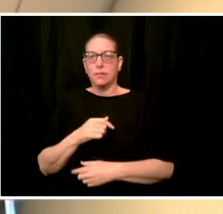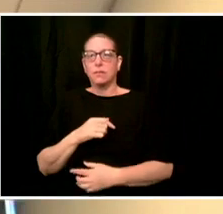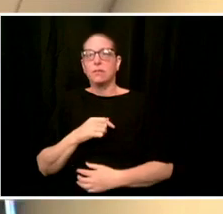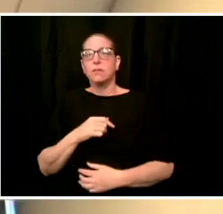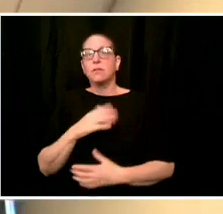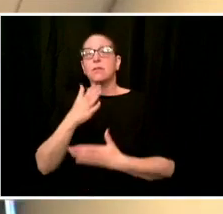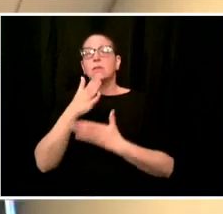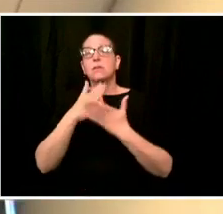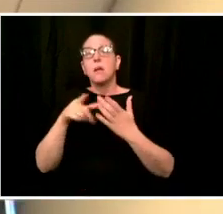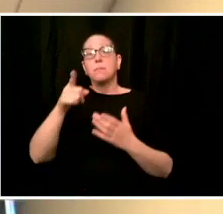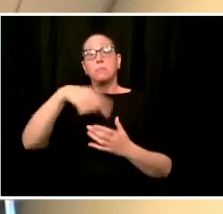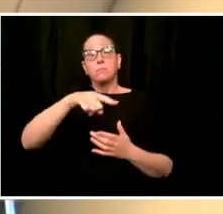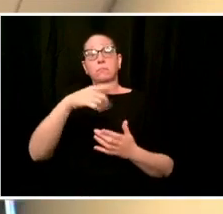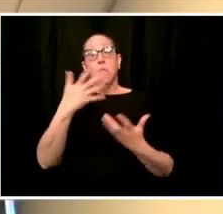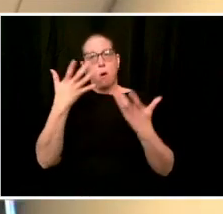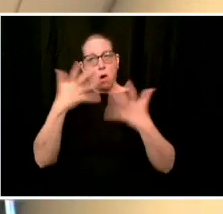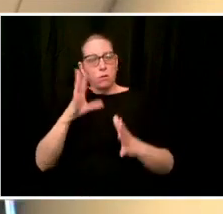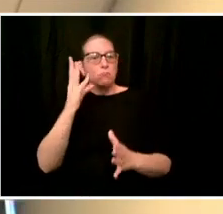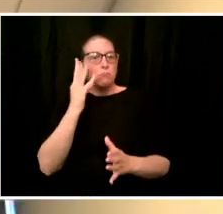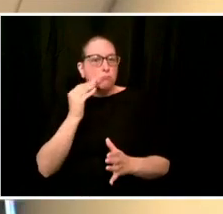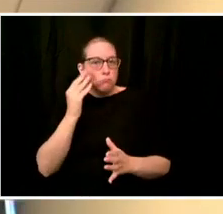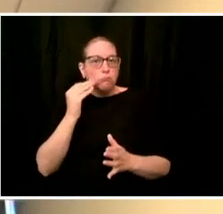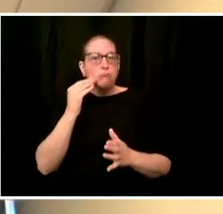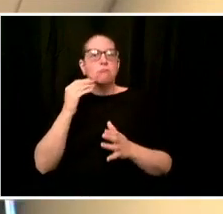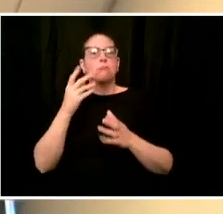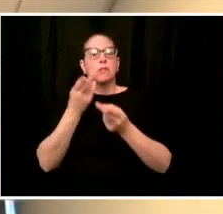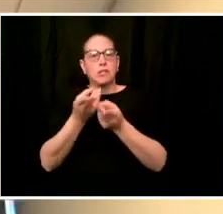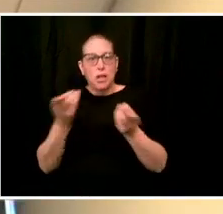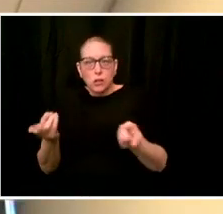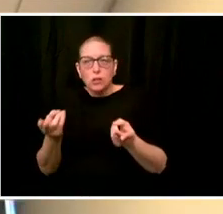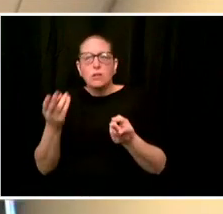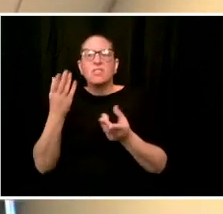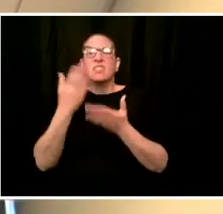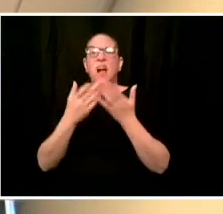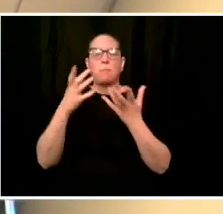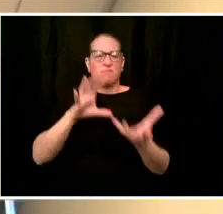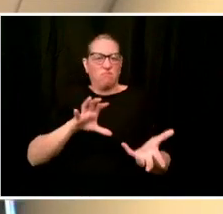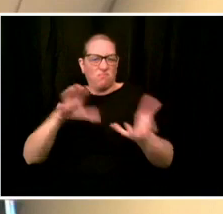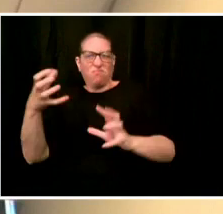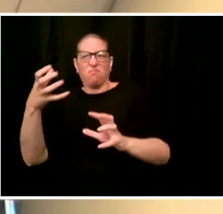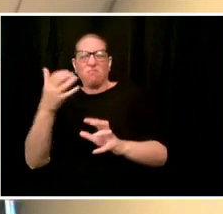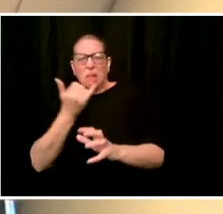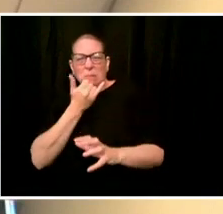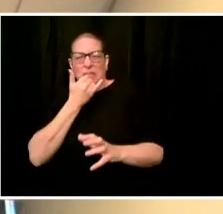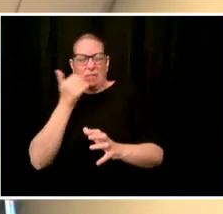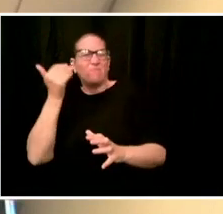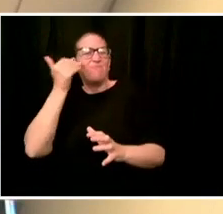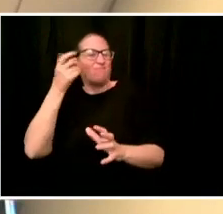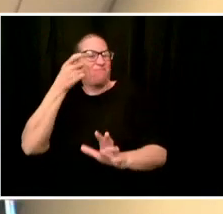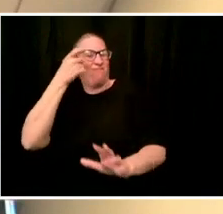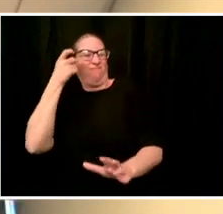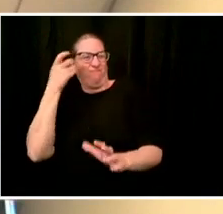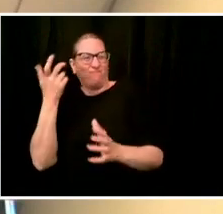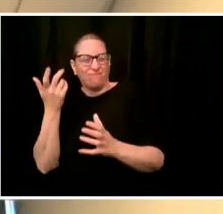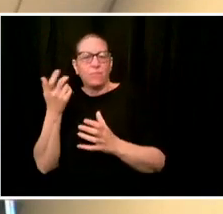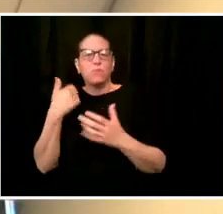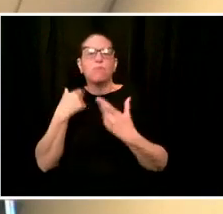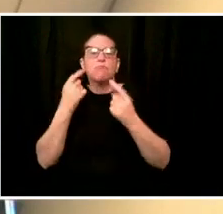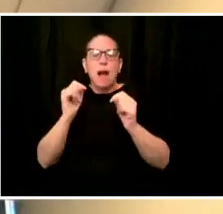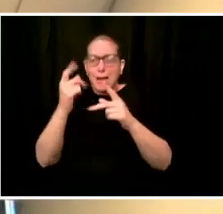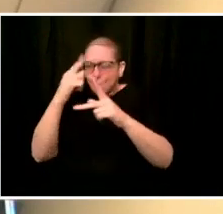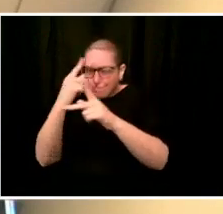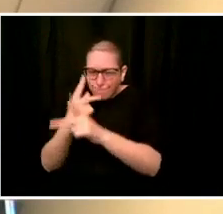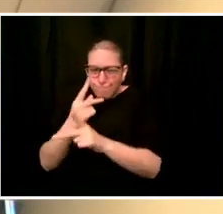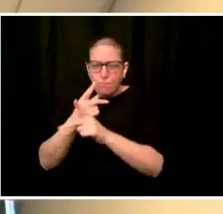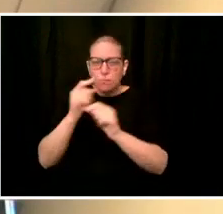went wrong. We're working with them to either get them back to that shelter or a different shelter. For some individuals that have never been in shelter and they need a higher